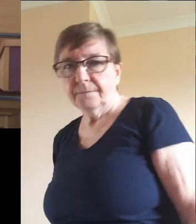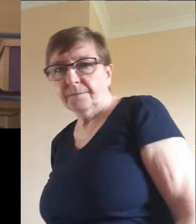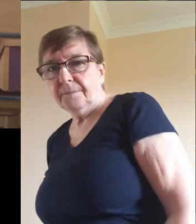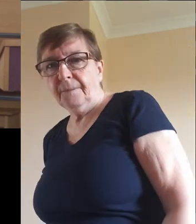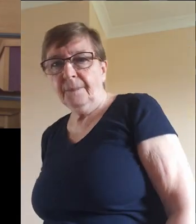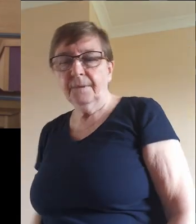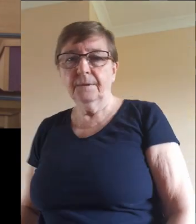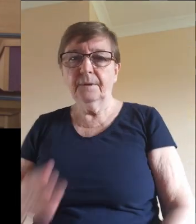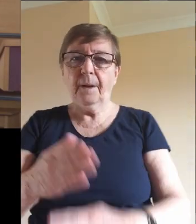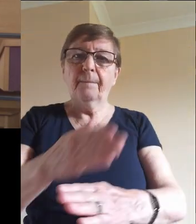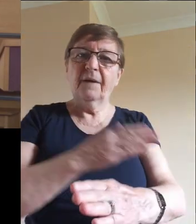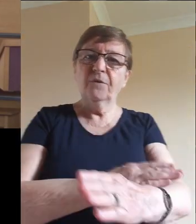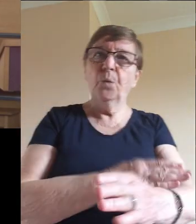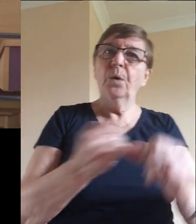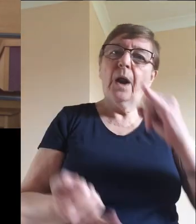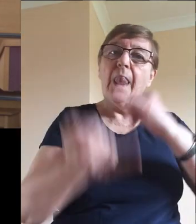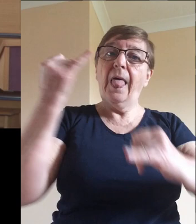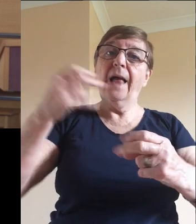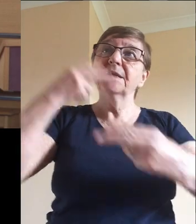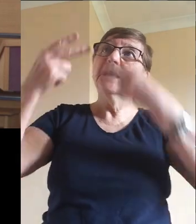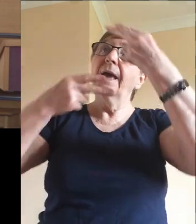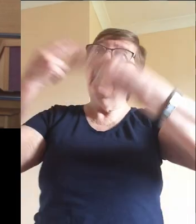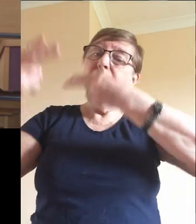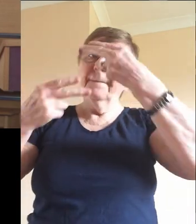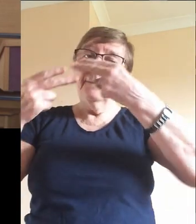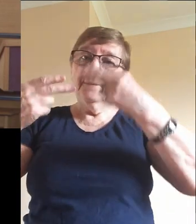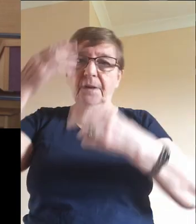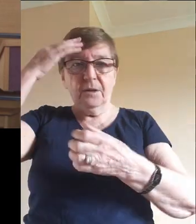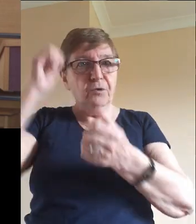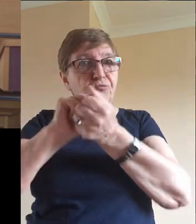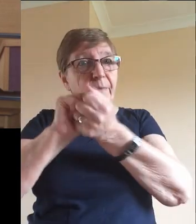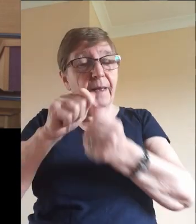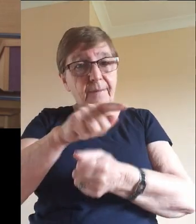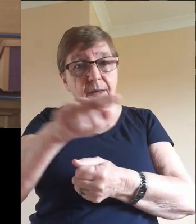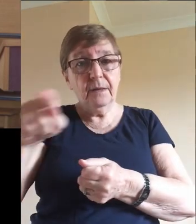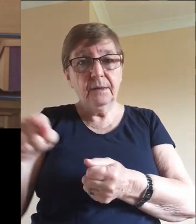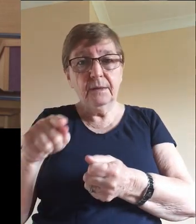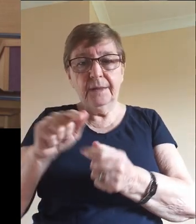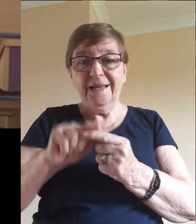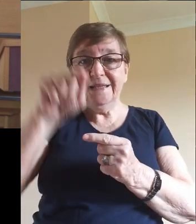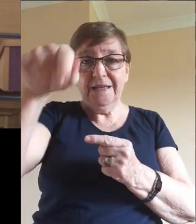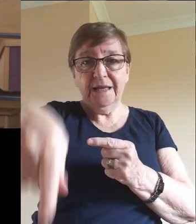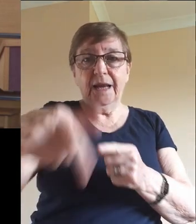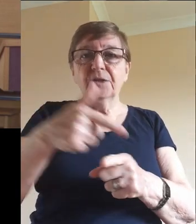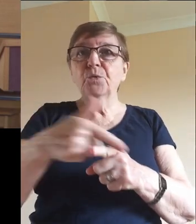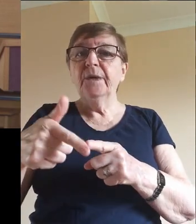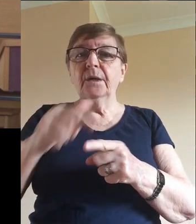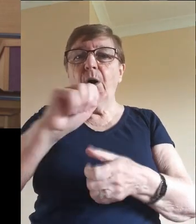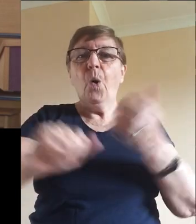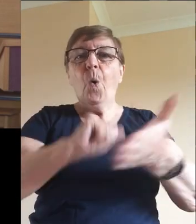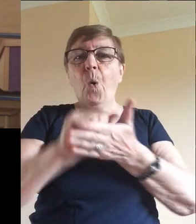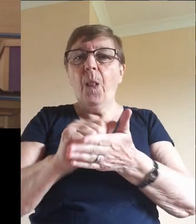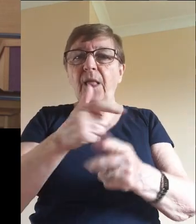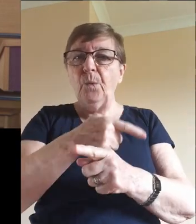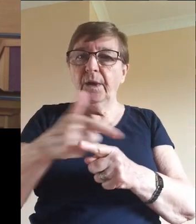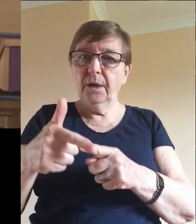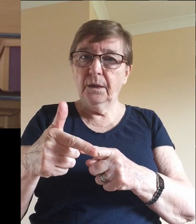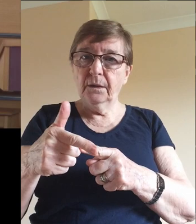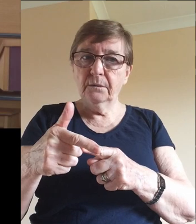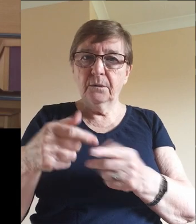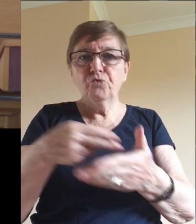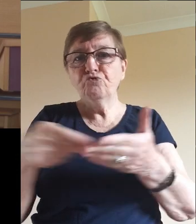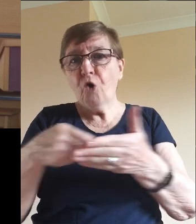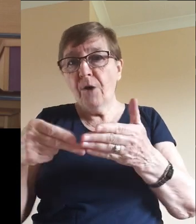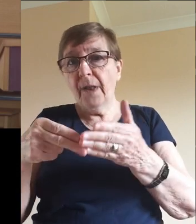Before we sing our closing hymn, to remind folks that the coming week is Holy Week. We've usually gathered